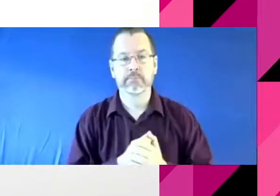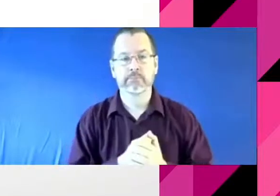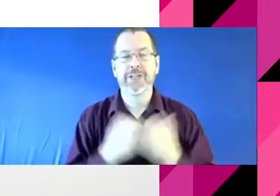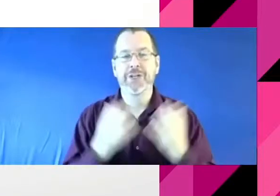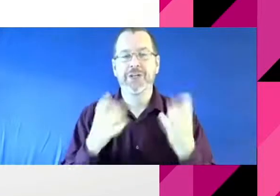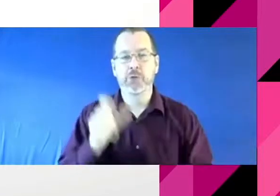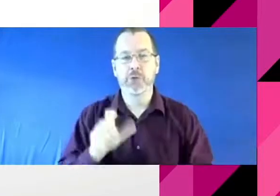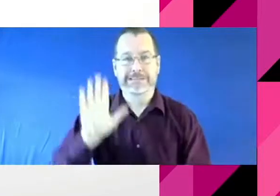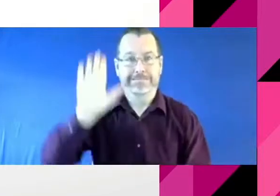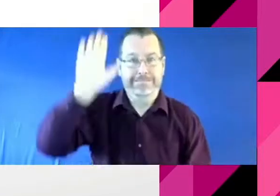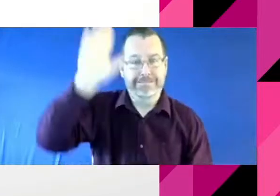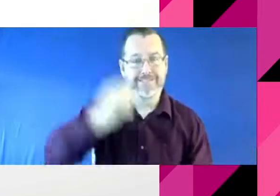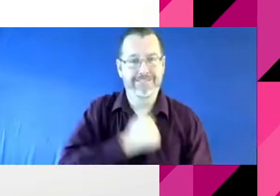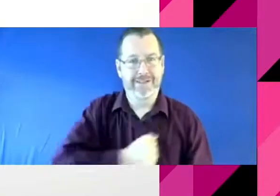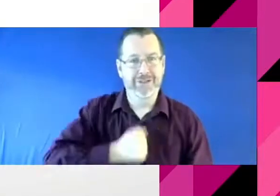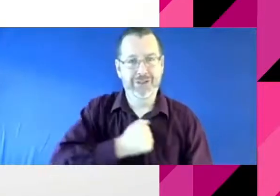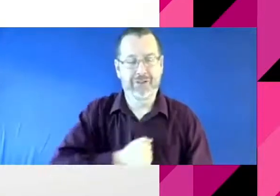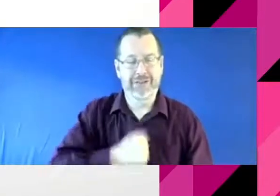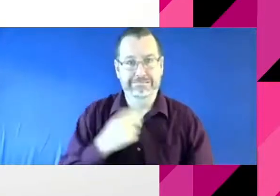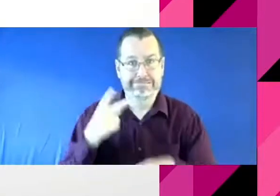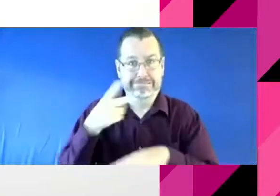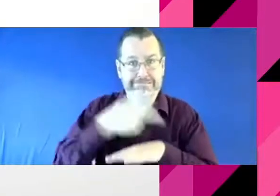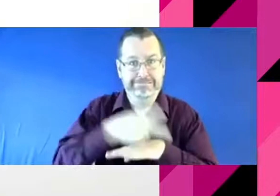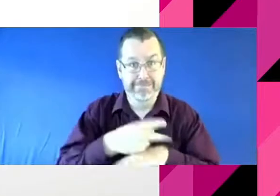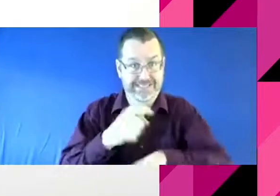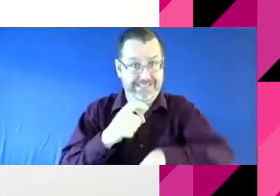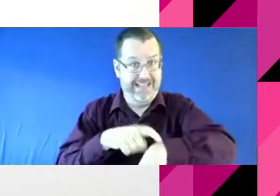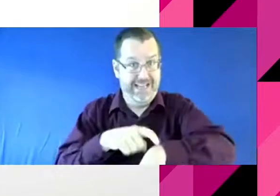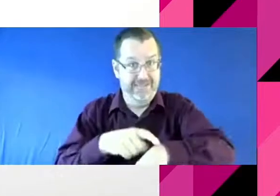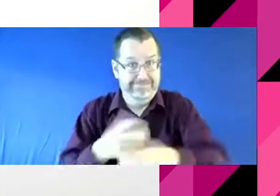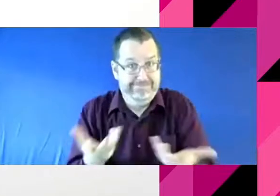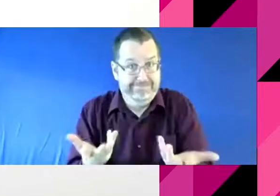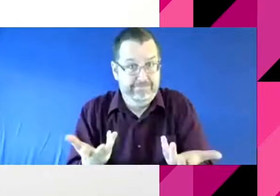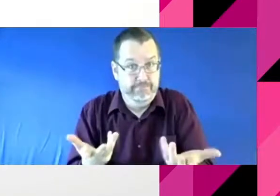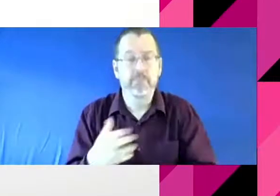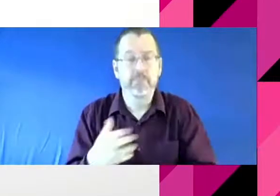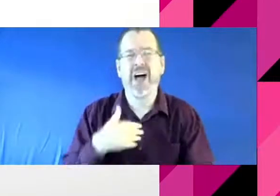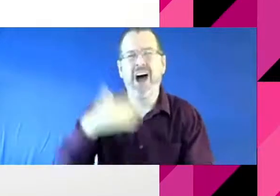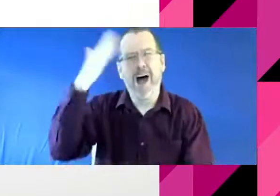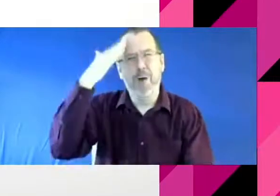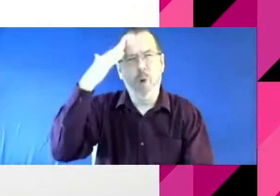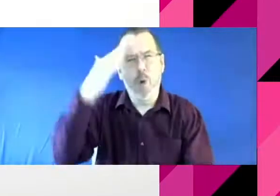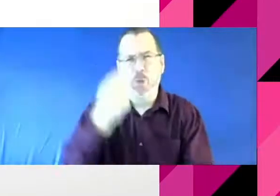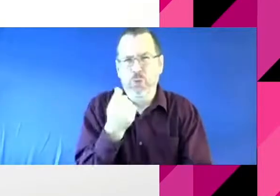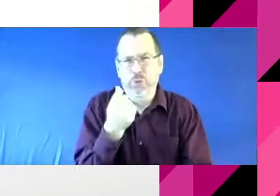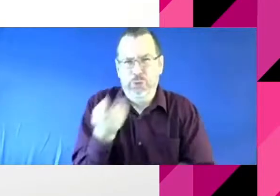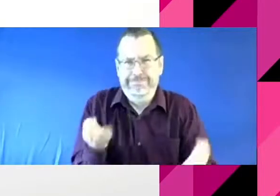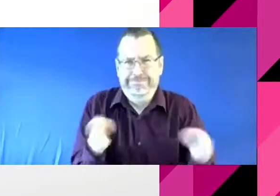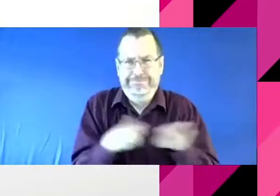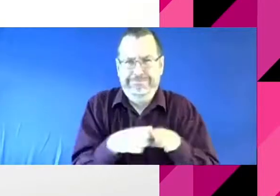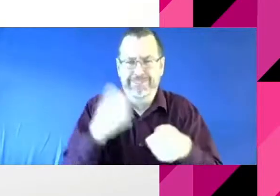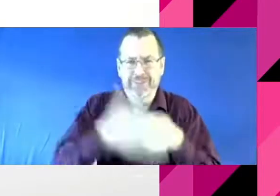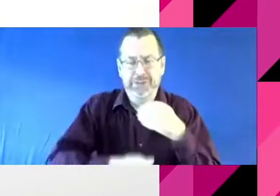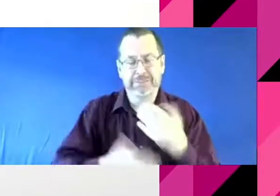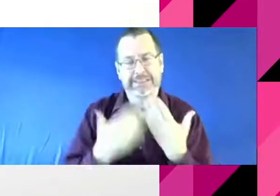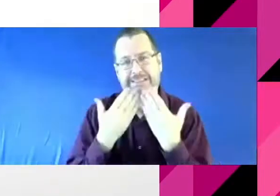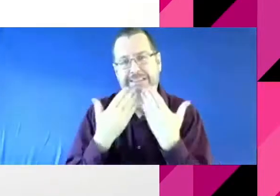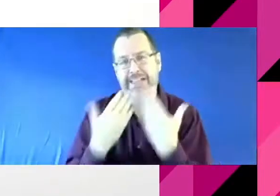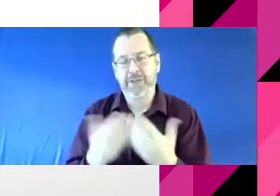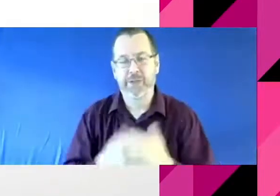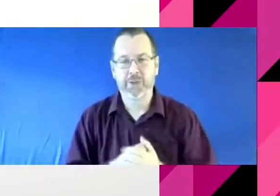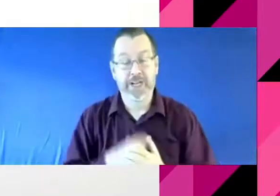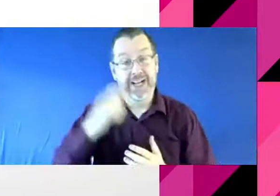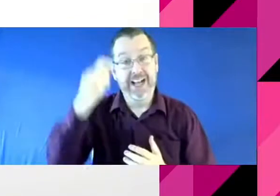interrupt, Catalina. We just need to keep an eye on the time. Apologies. I'm just closing. So I thank you very much. I think that